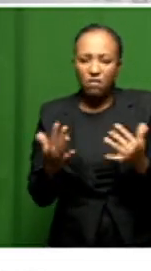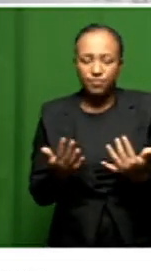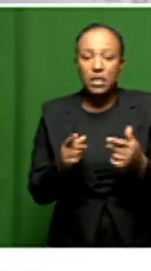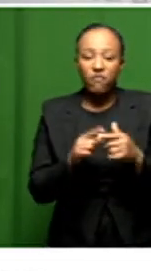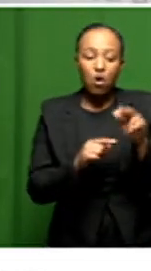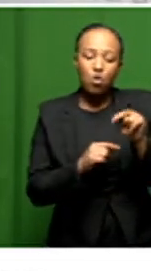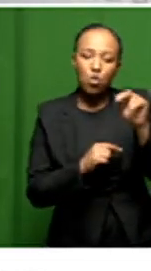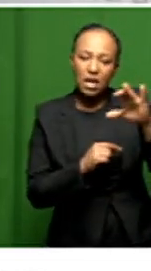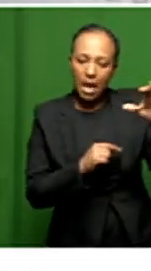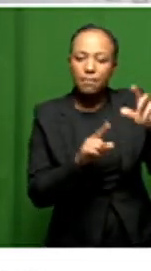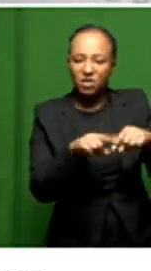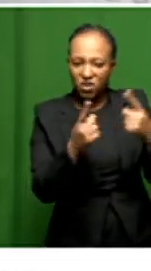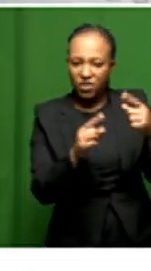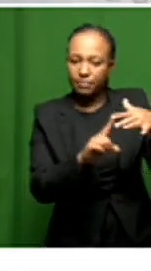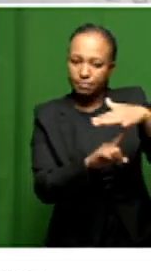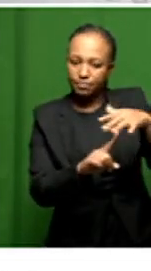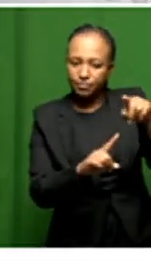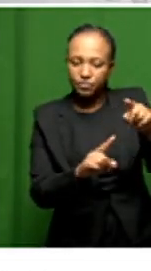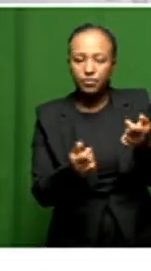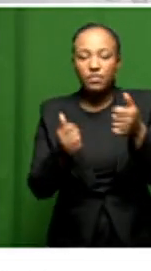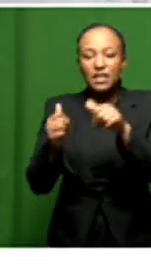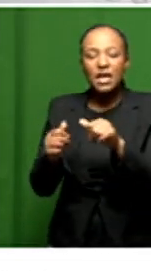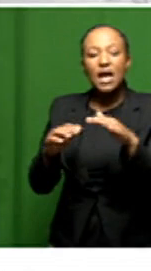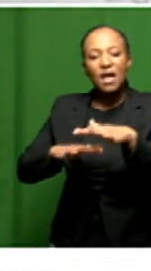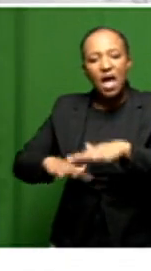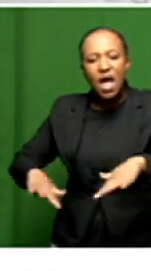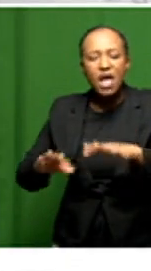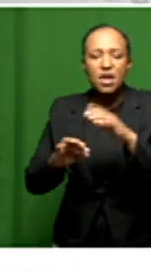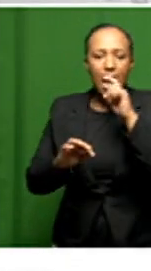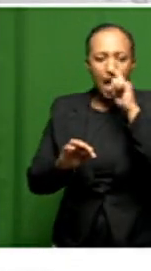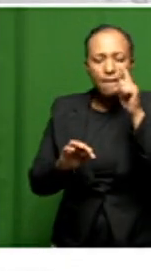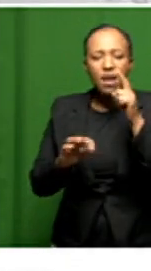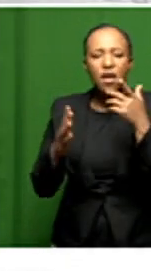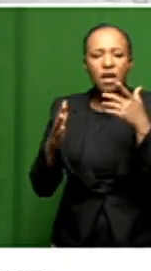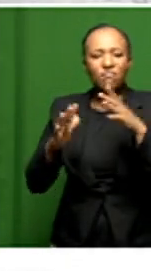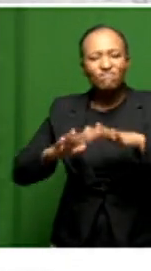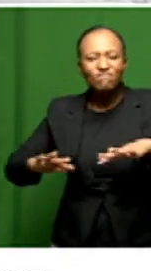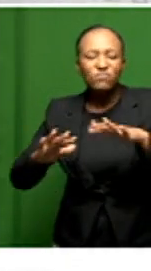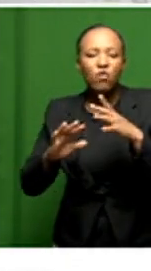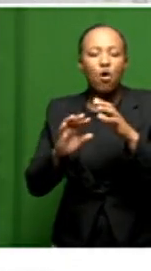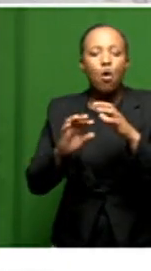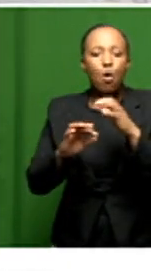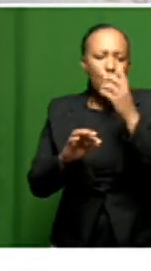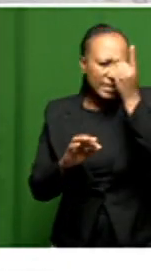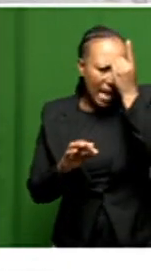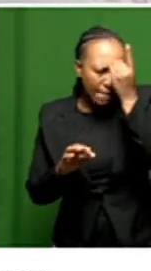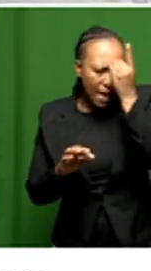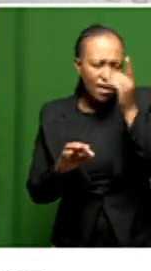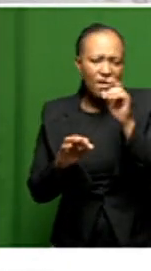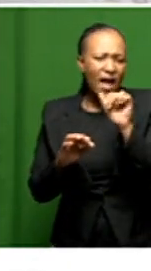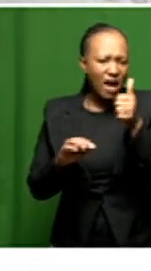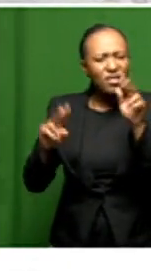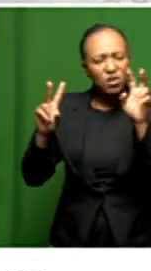faces, whereas in a very densely populated urban area like in eThekwini, there are other matters and issues that need to